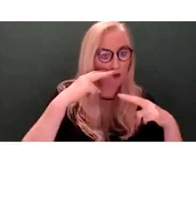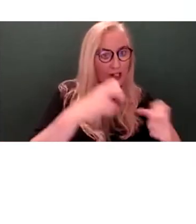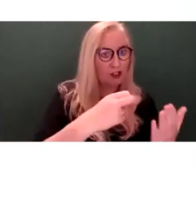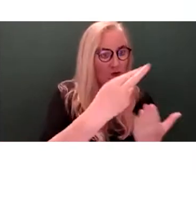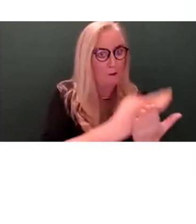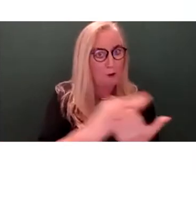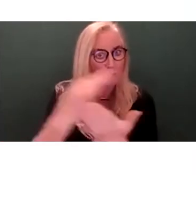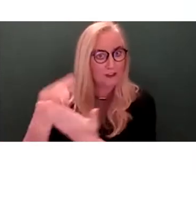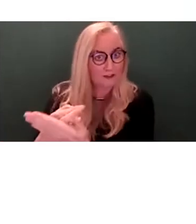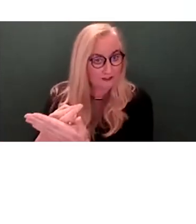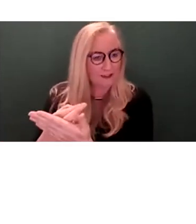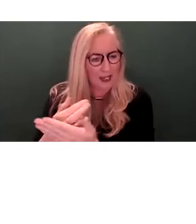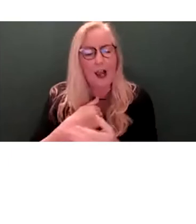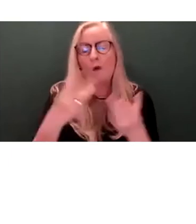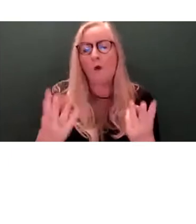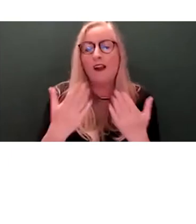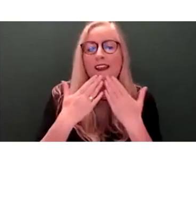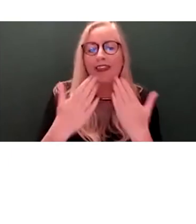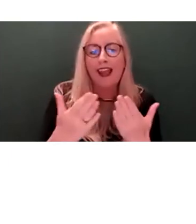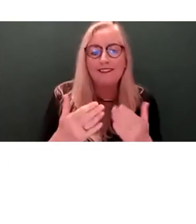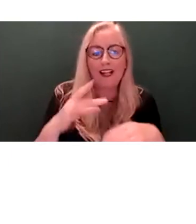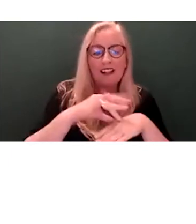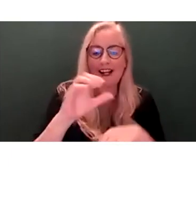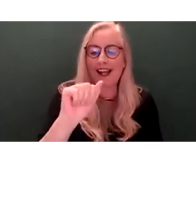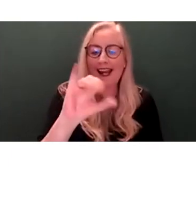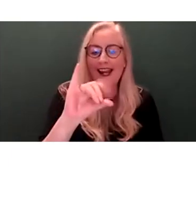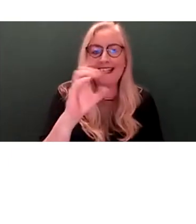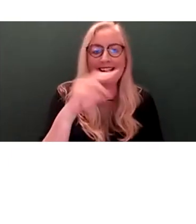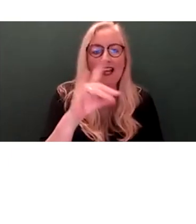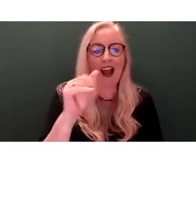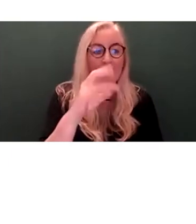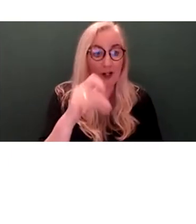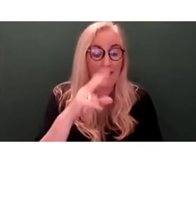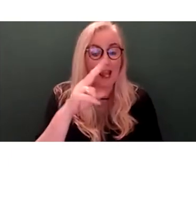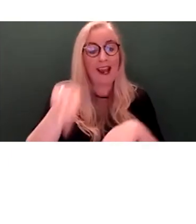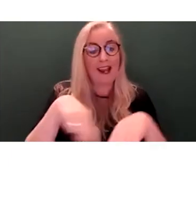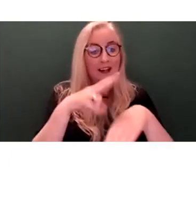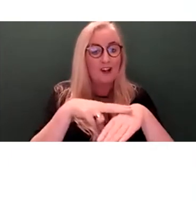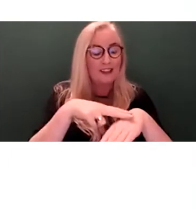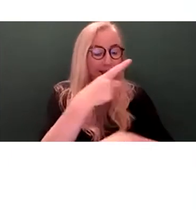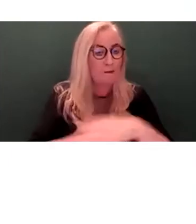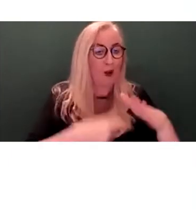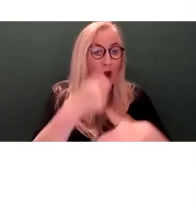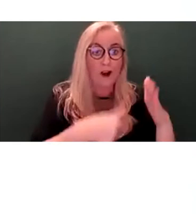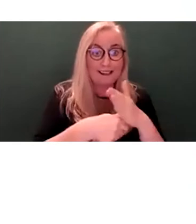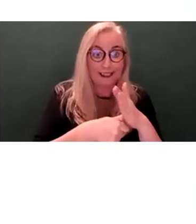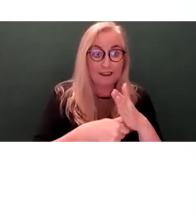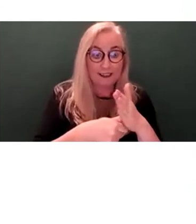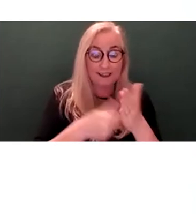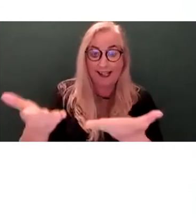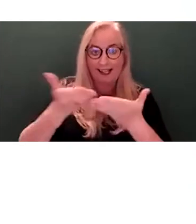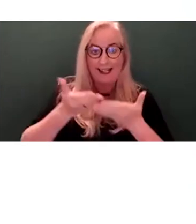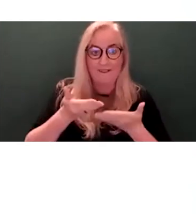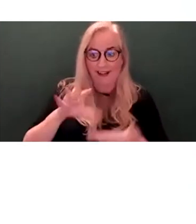reports. I would like to thank Dr. Aideen Hartnett of the National Disability Authority for extending the